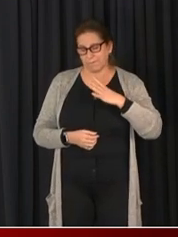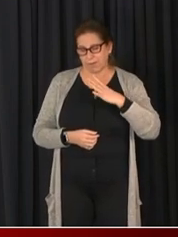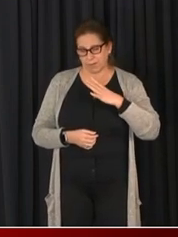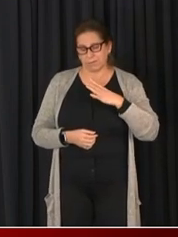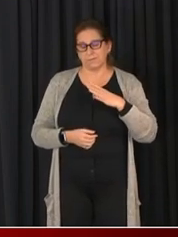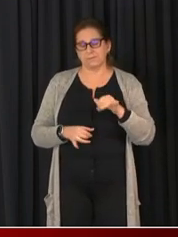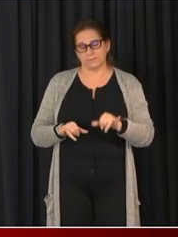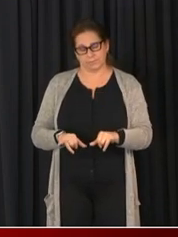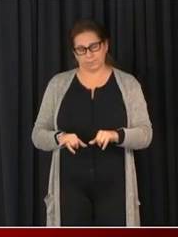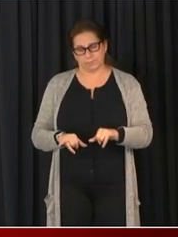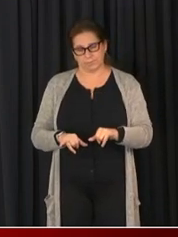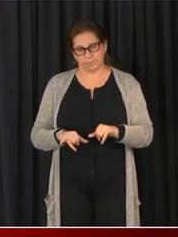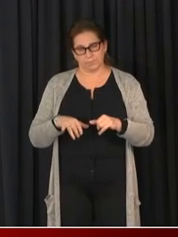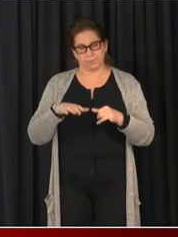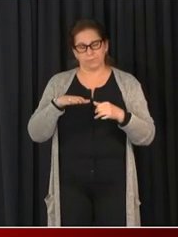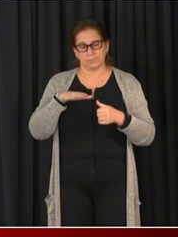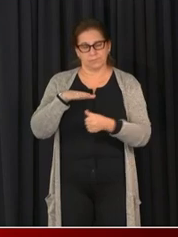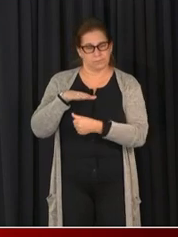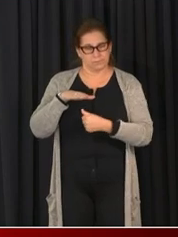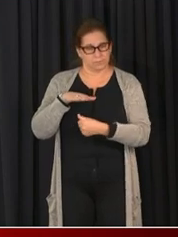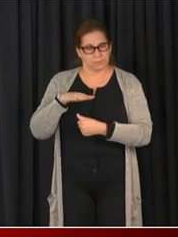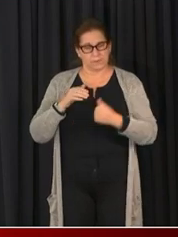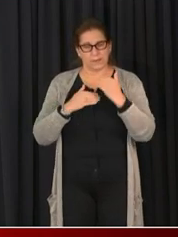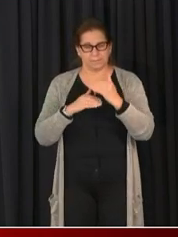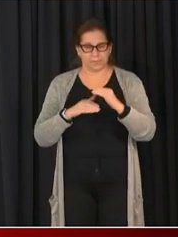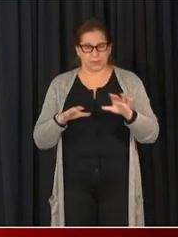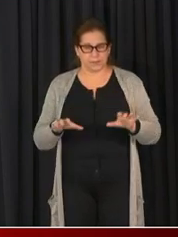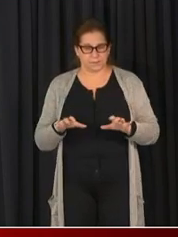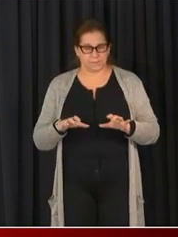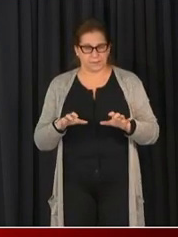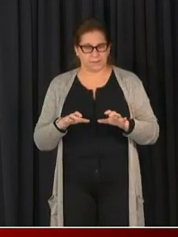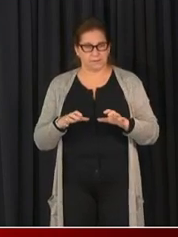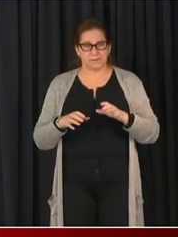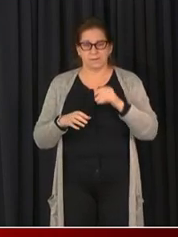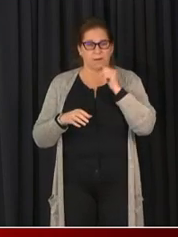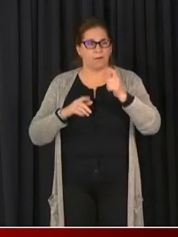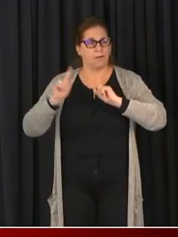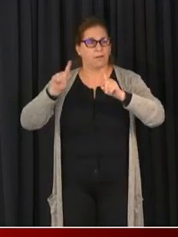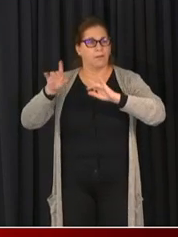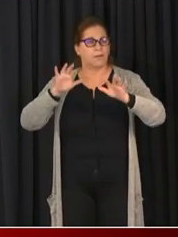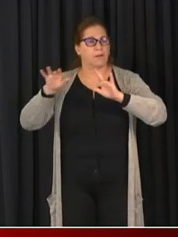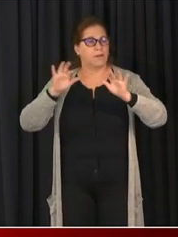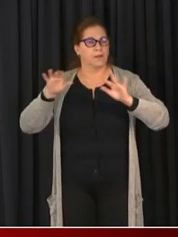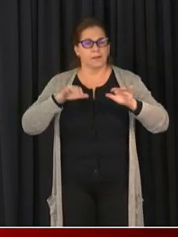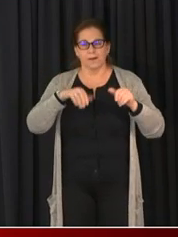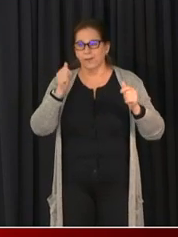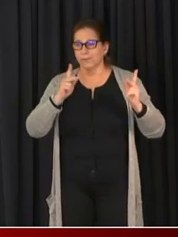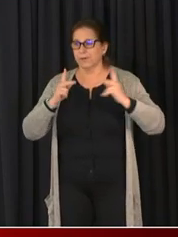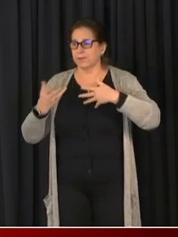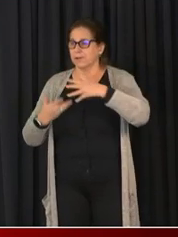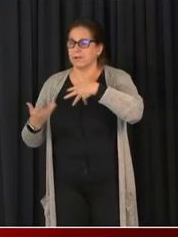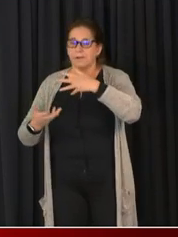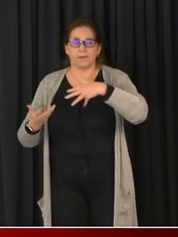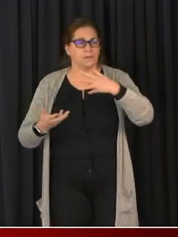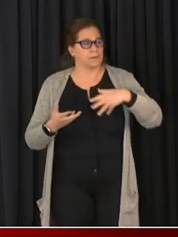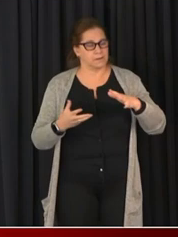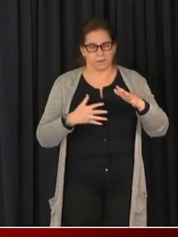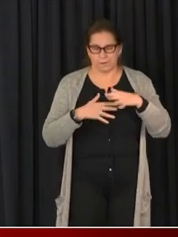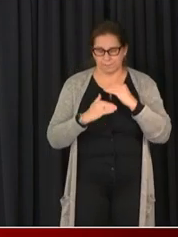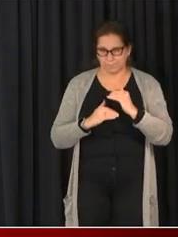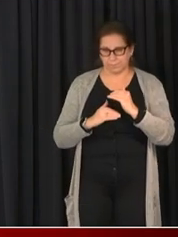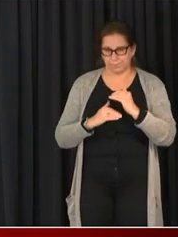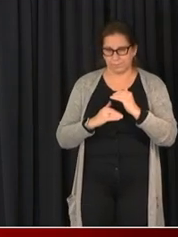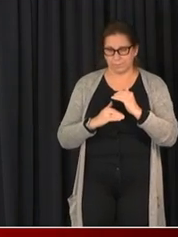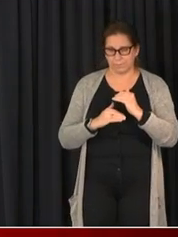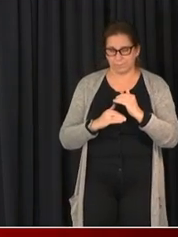be impractical. However, they will need to restrict their activities to those related to the emergency. For